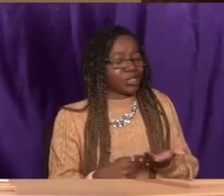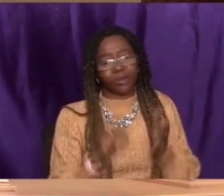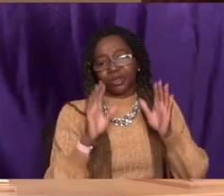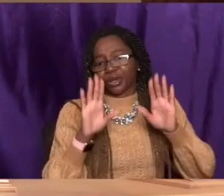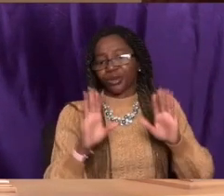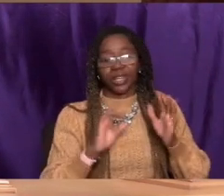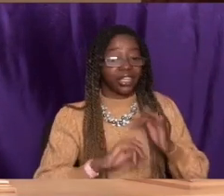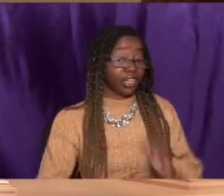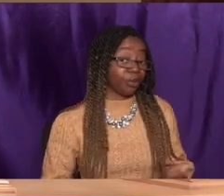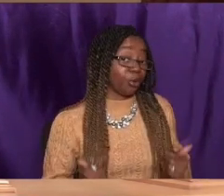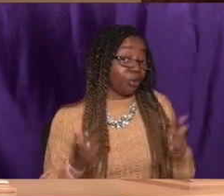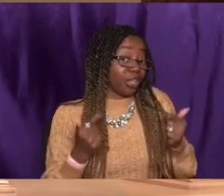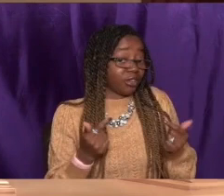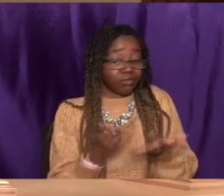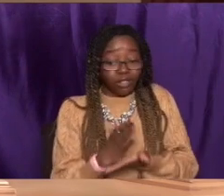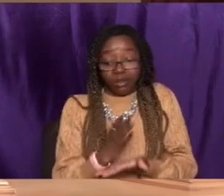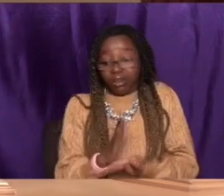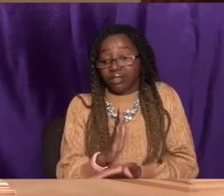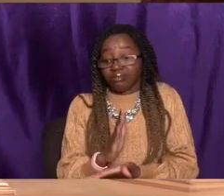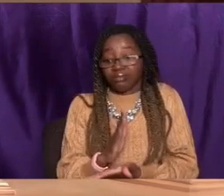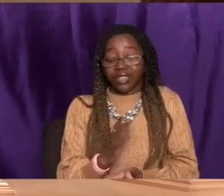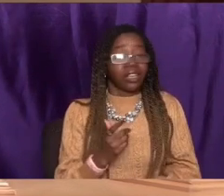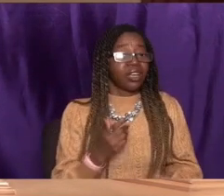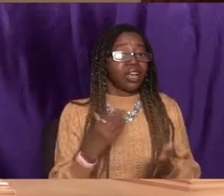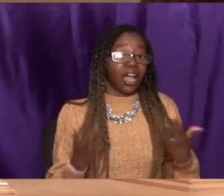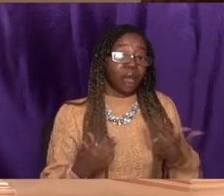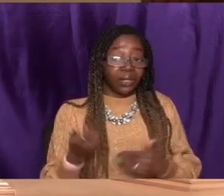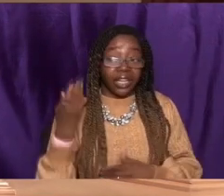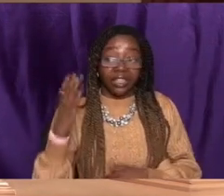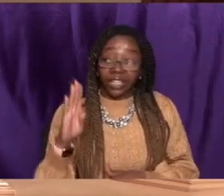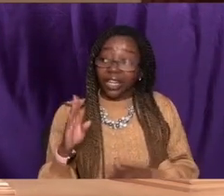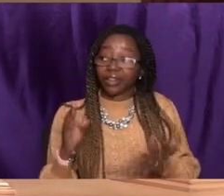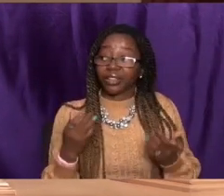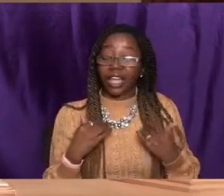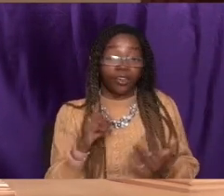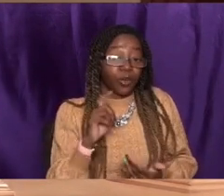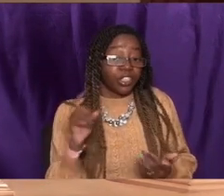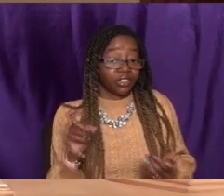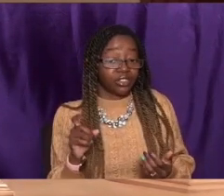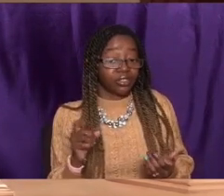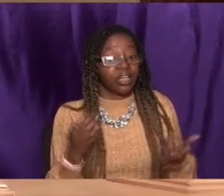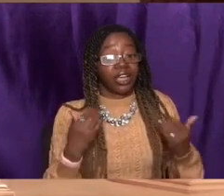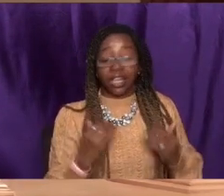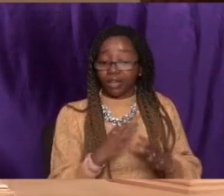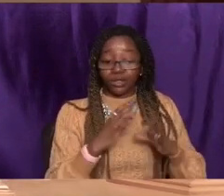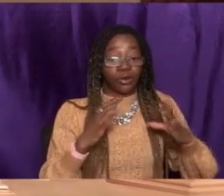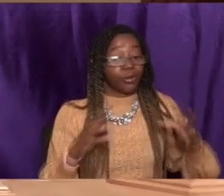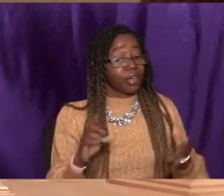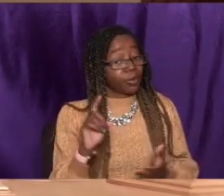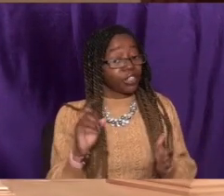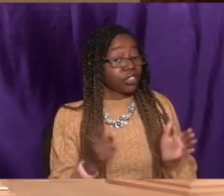through your life, and it's all right for you. See, I'm glad that God allows me to have questions, because I got a whole bunch of questions sometimes.